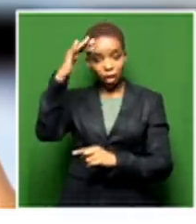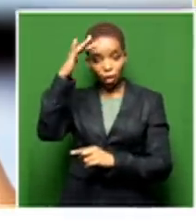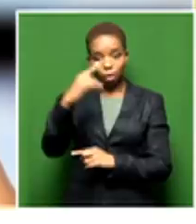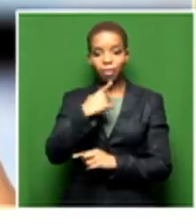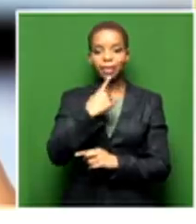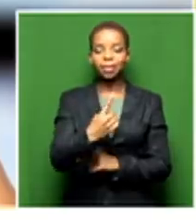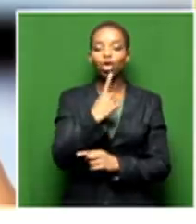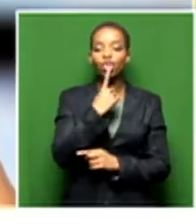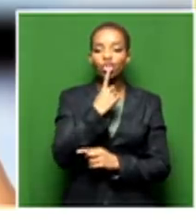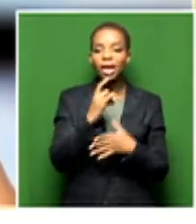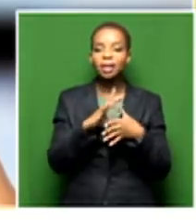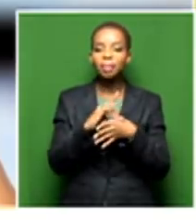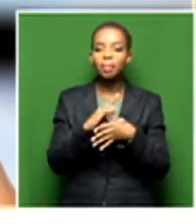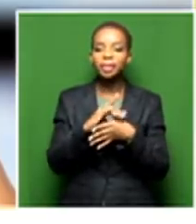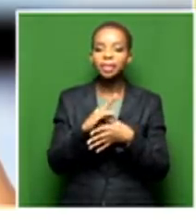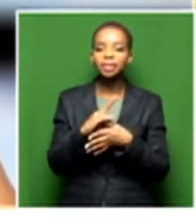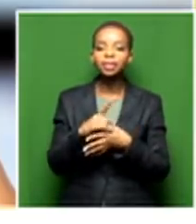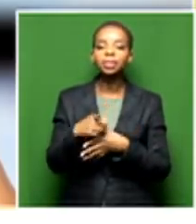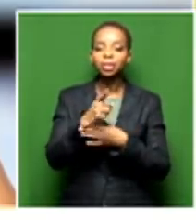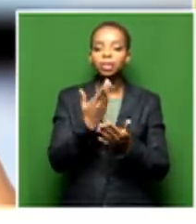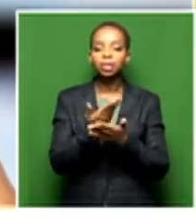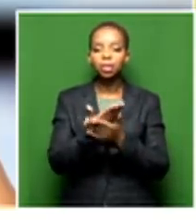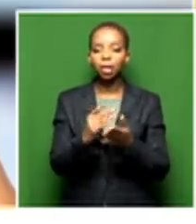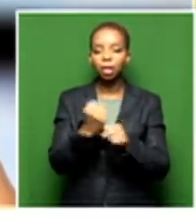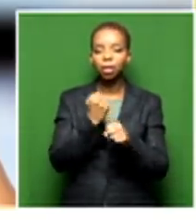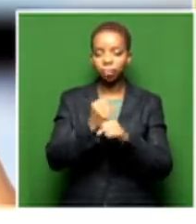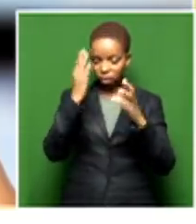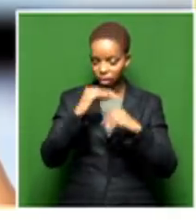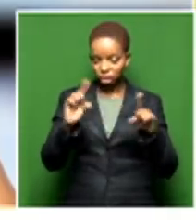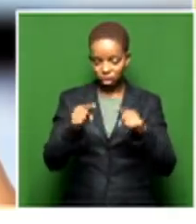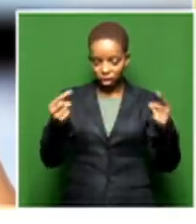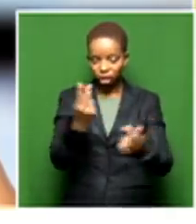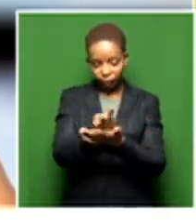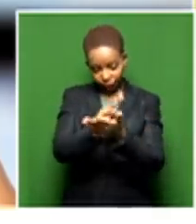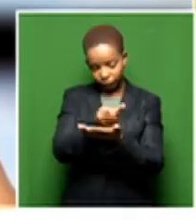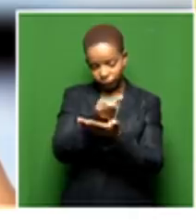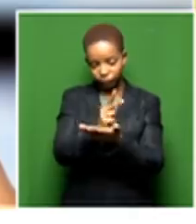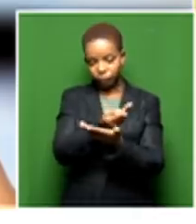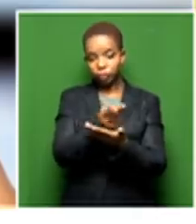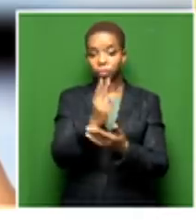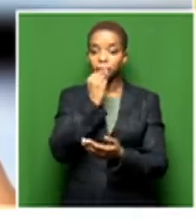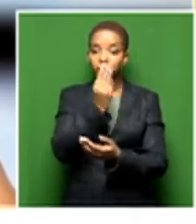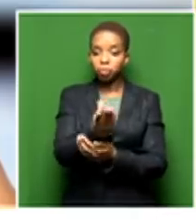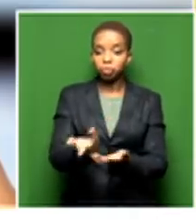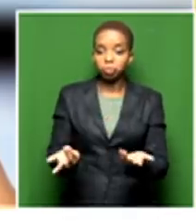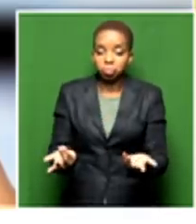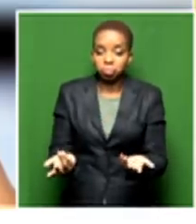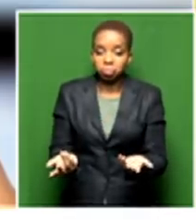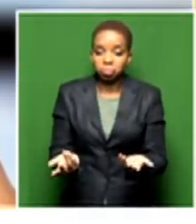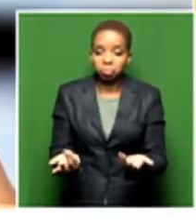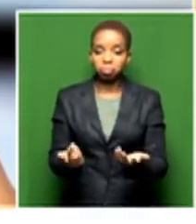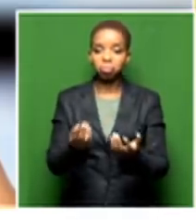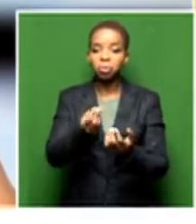meat can cause a disrupted sleep, but that's not well researched. Yeah, a lot of